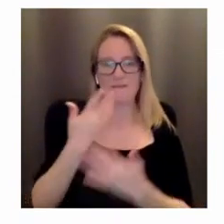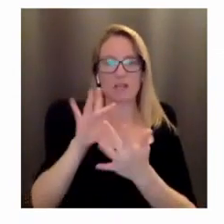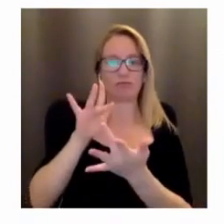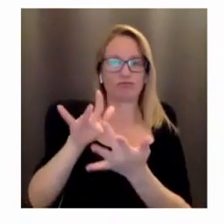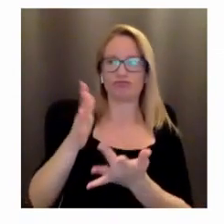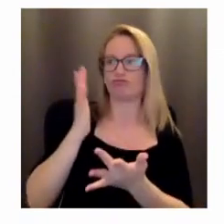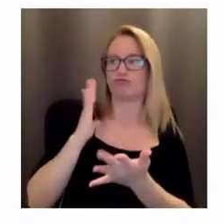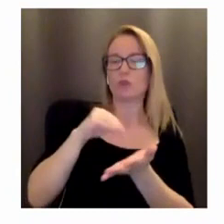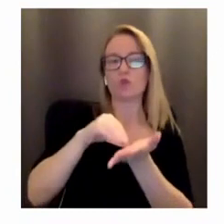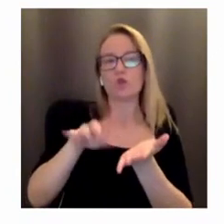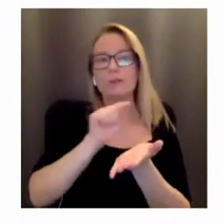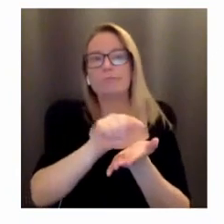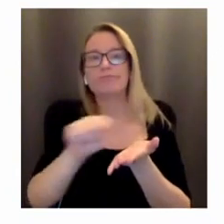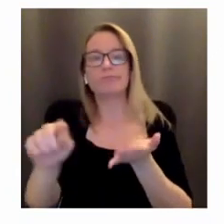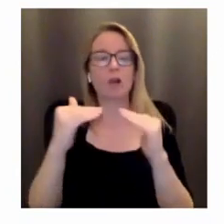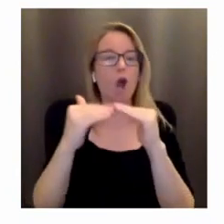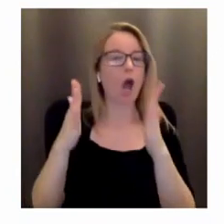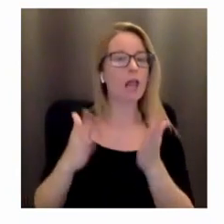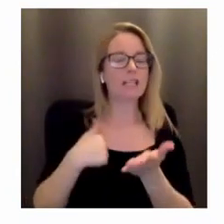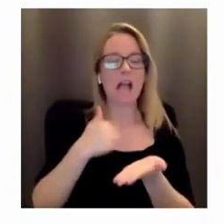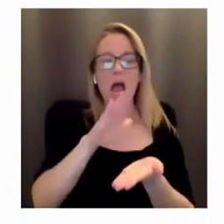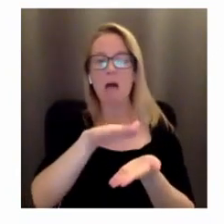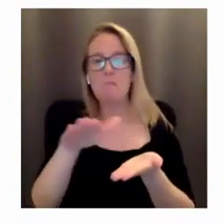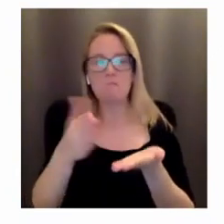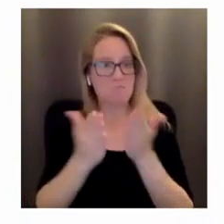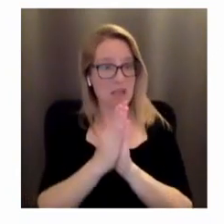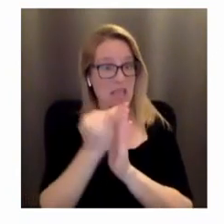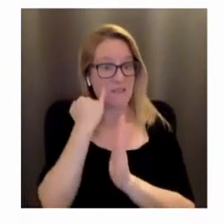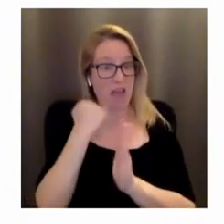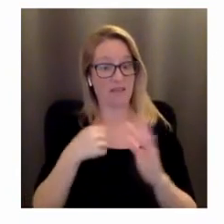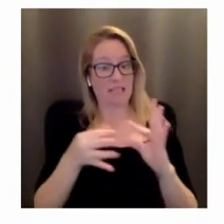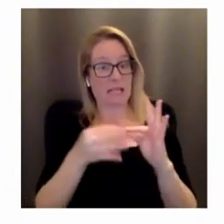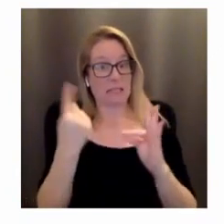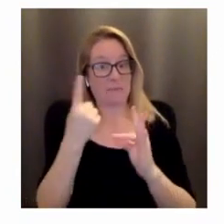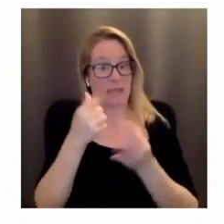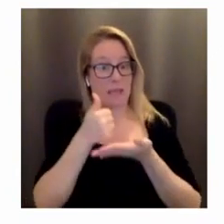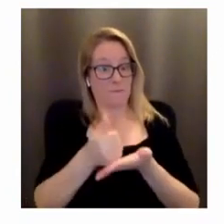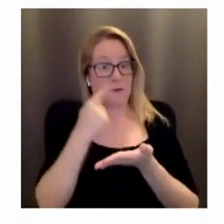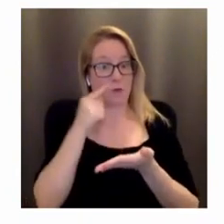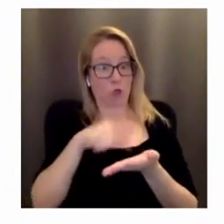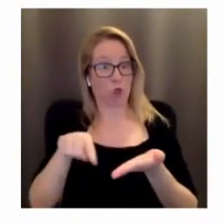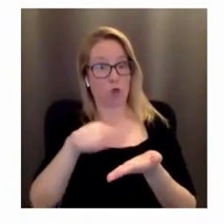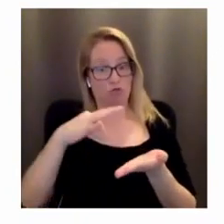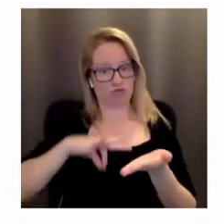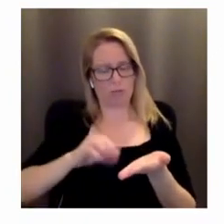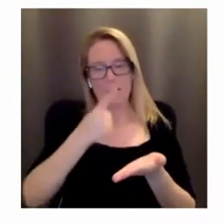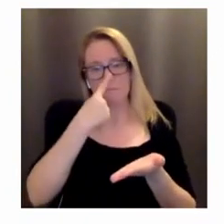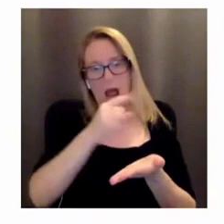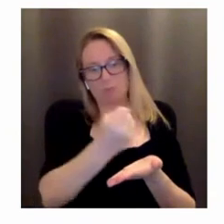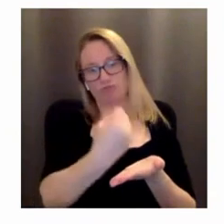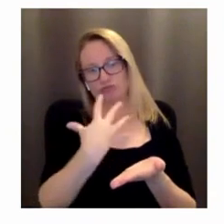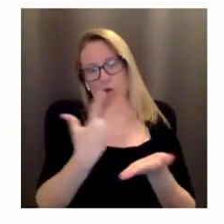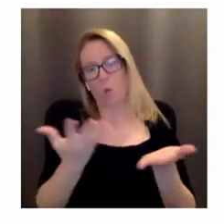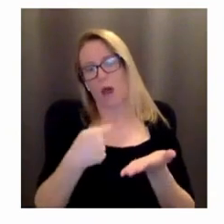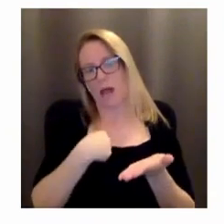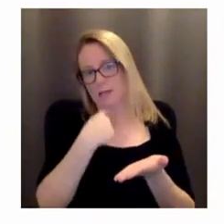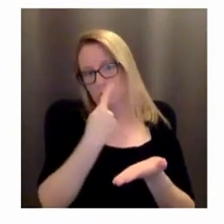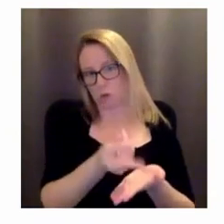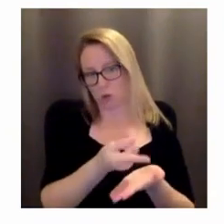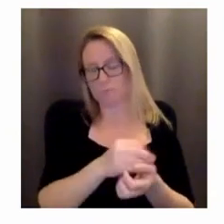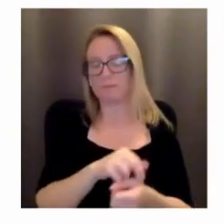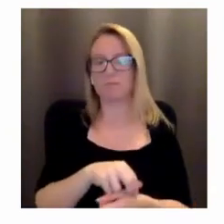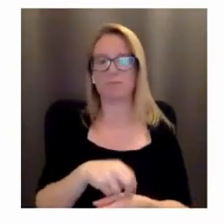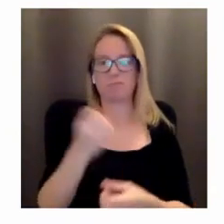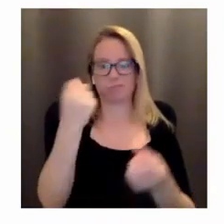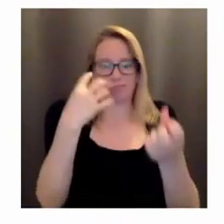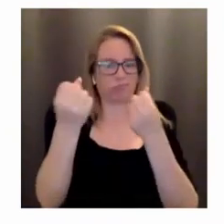students and colleagues and said, if I've ever said anything that was useful to you, can you say it back to me? And I got all of